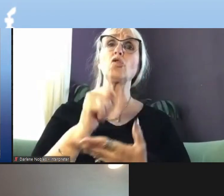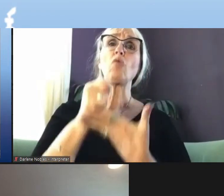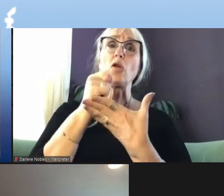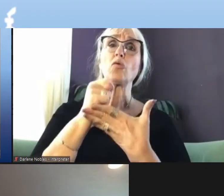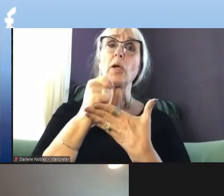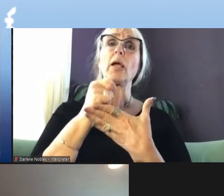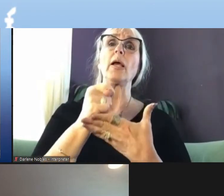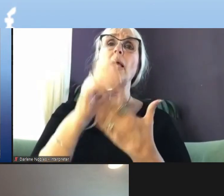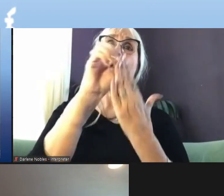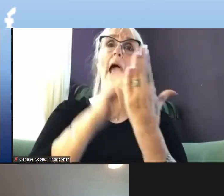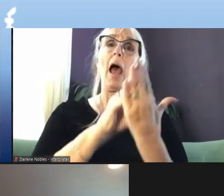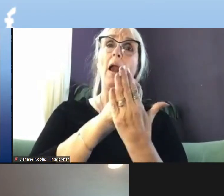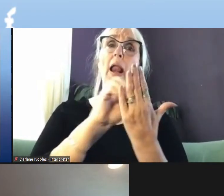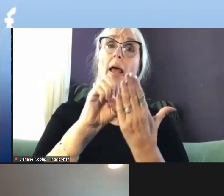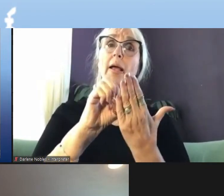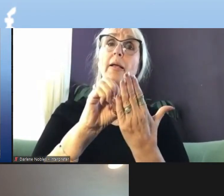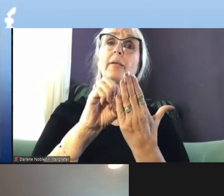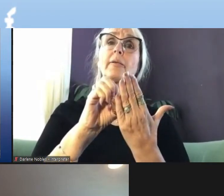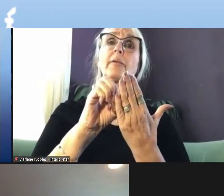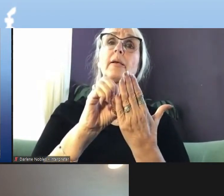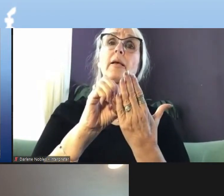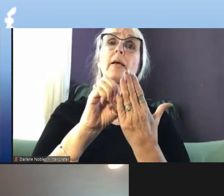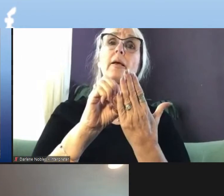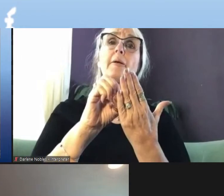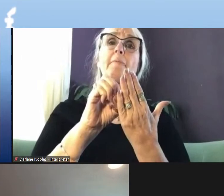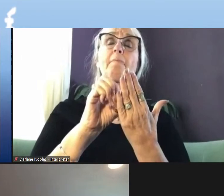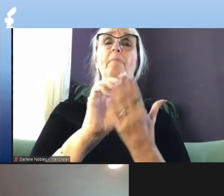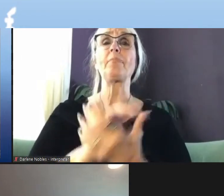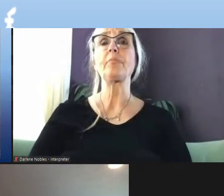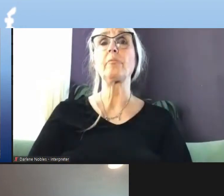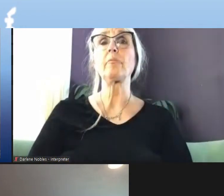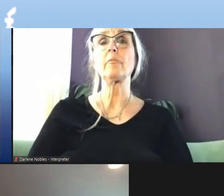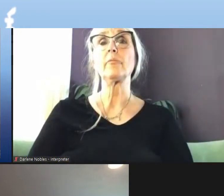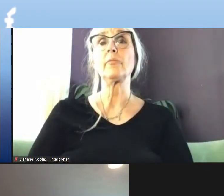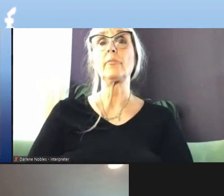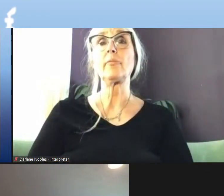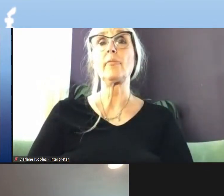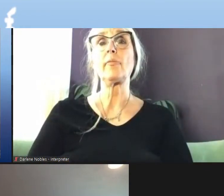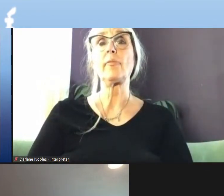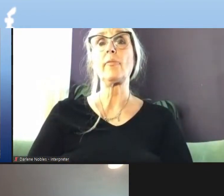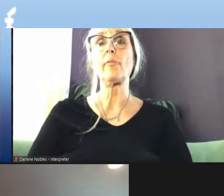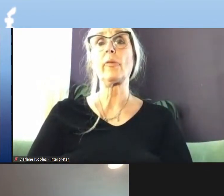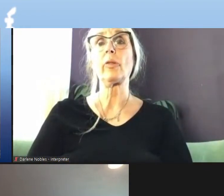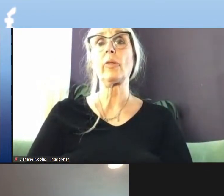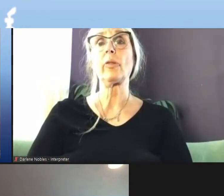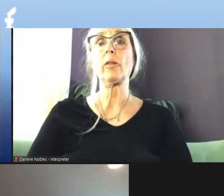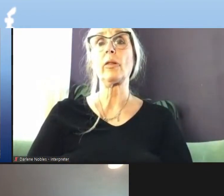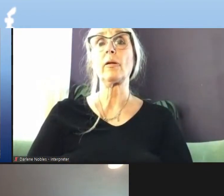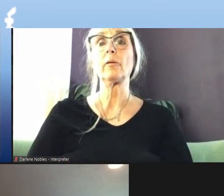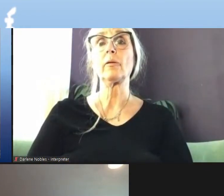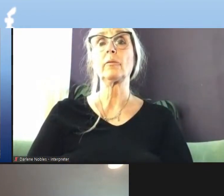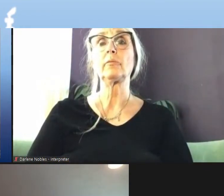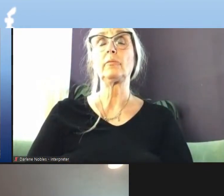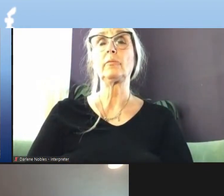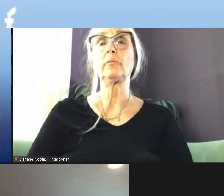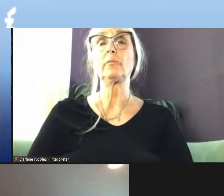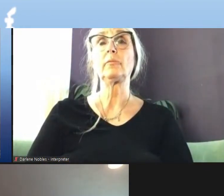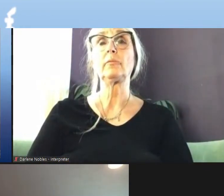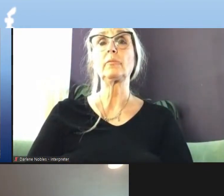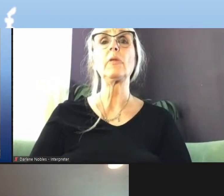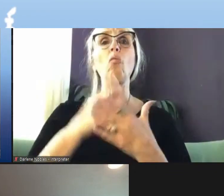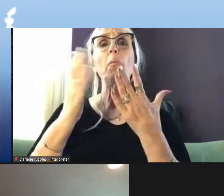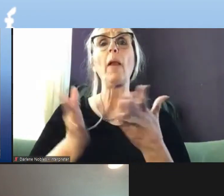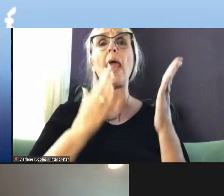exactly, or I guess more broadly, Mike, but for what we could, we plan on using these funds